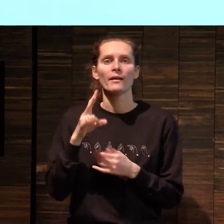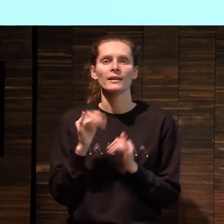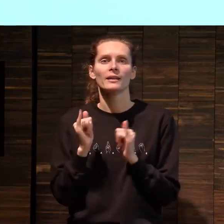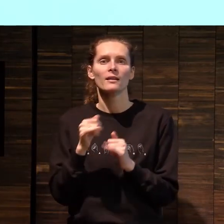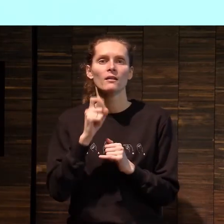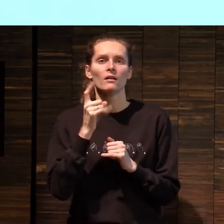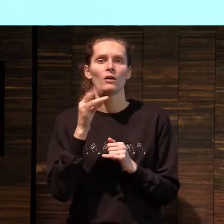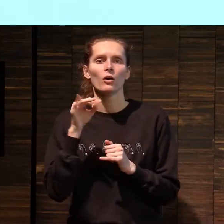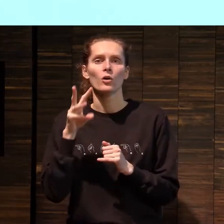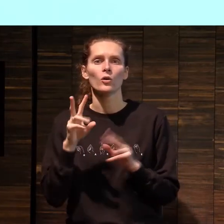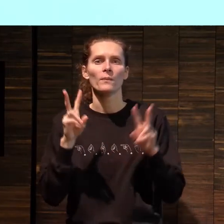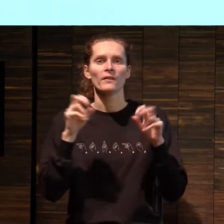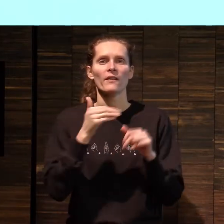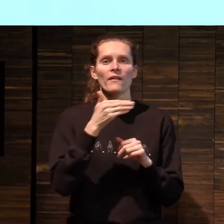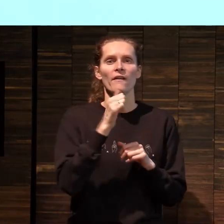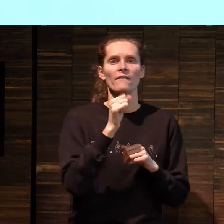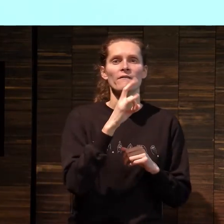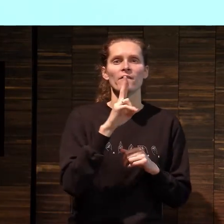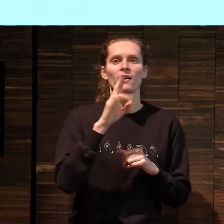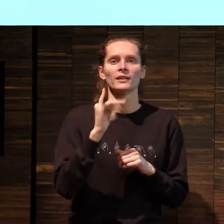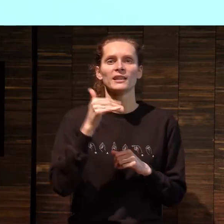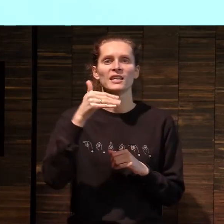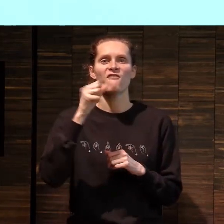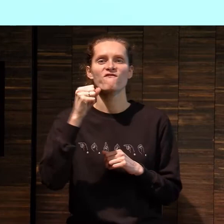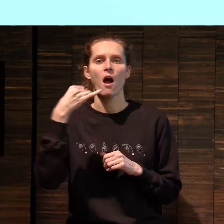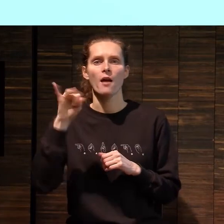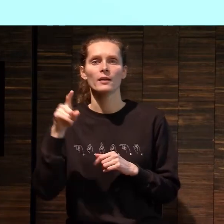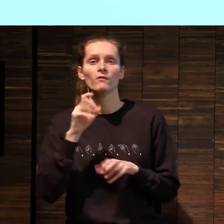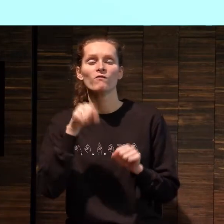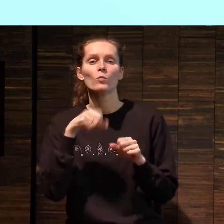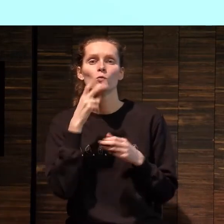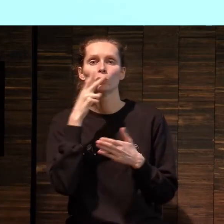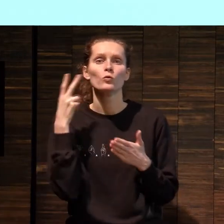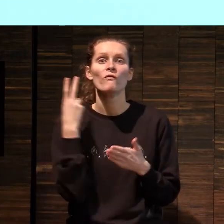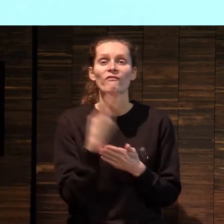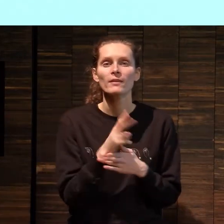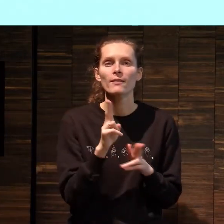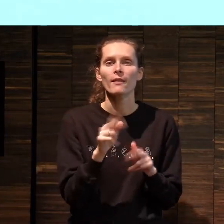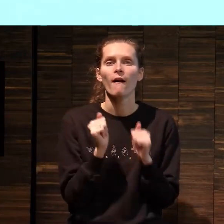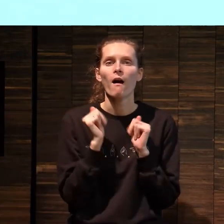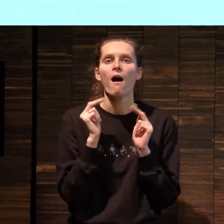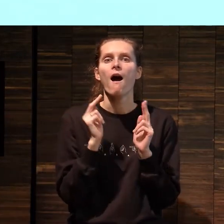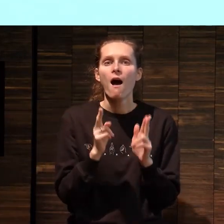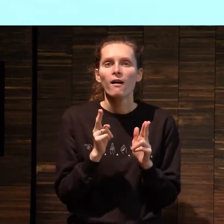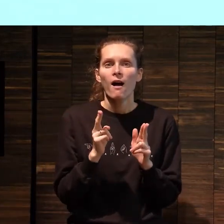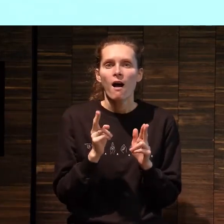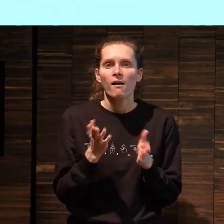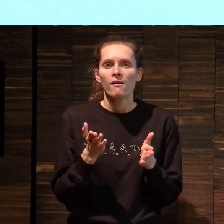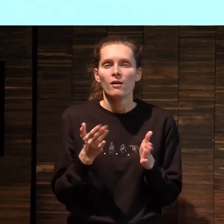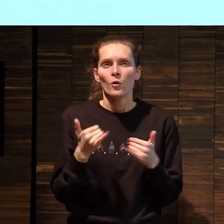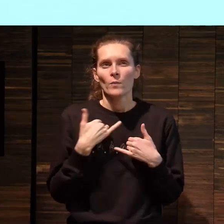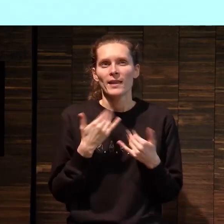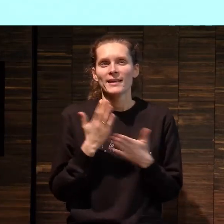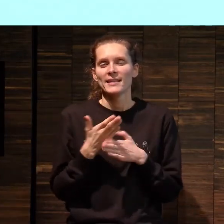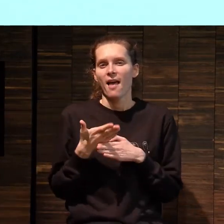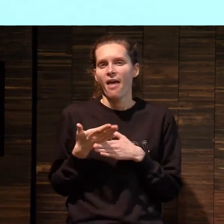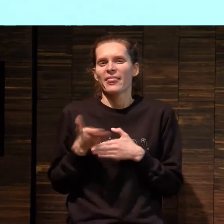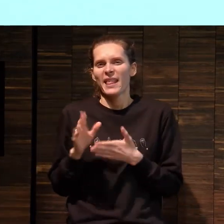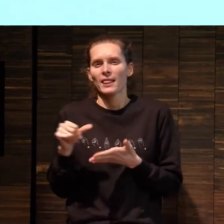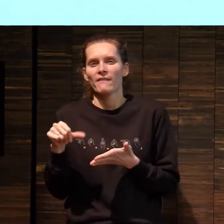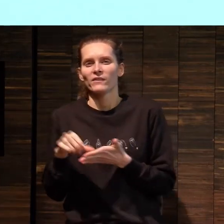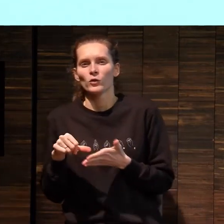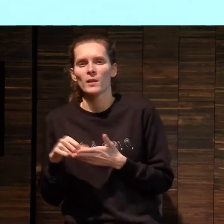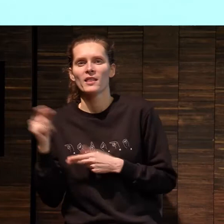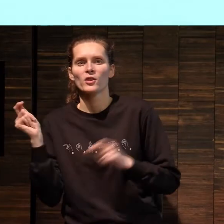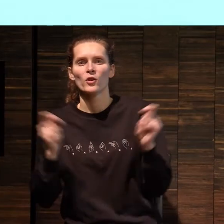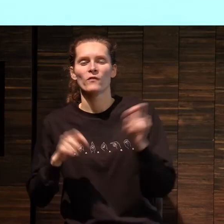it looks like for every people, there is Funkifine for Chrome. It enables you.